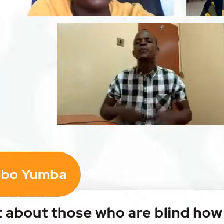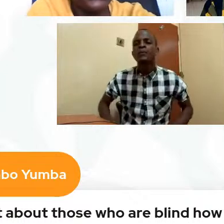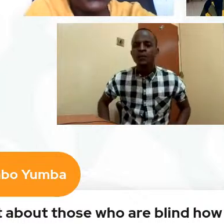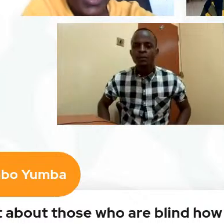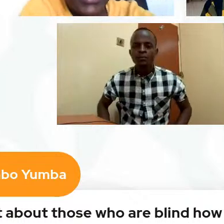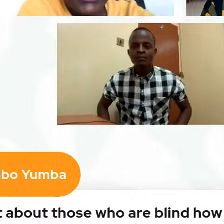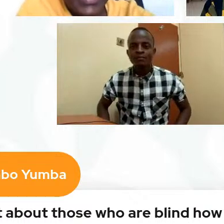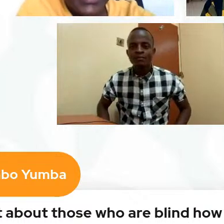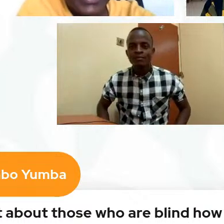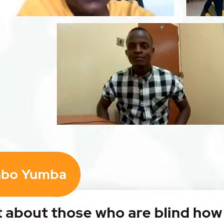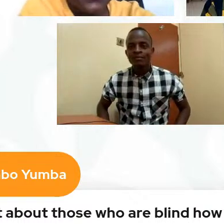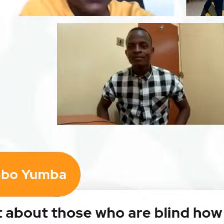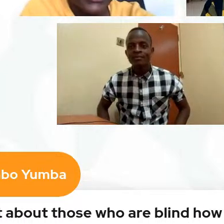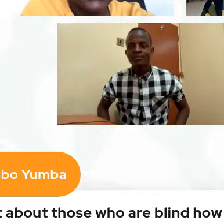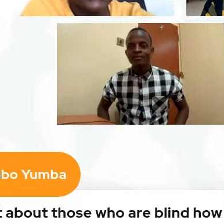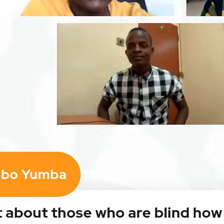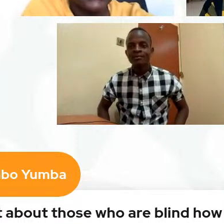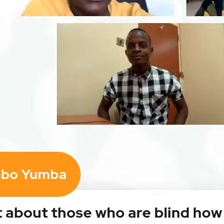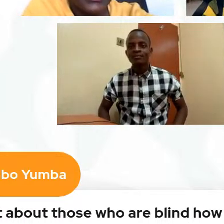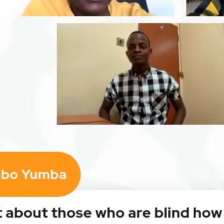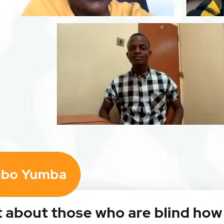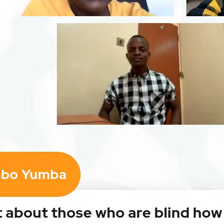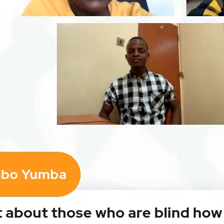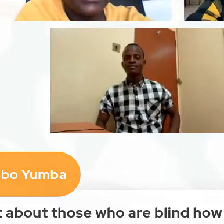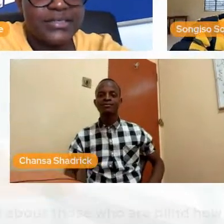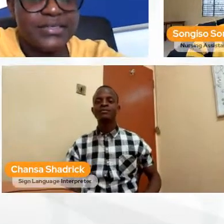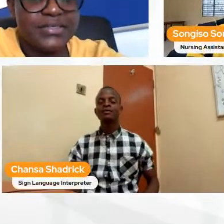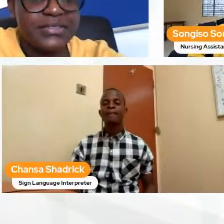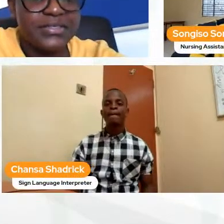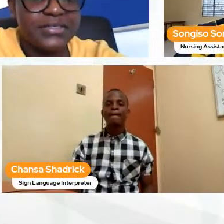Lance, could you answer that for us?